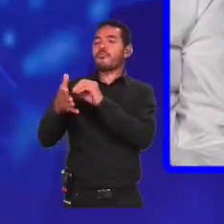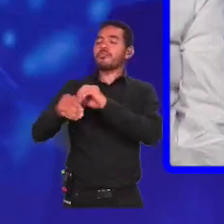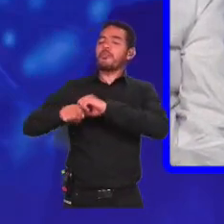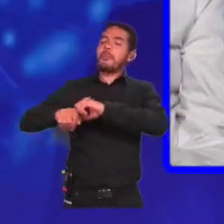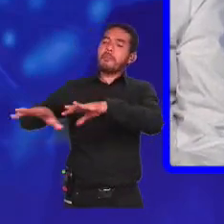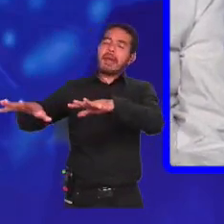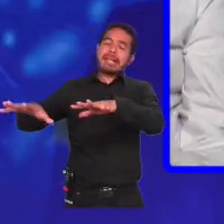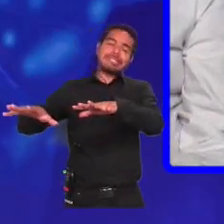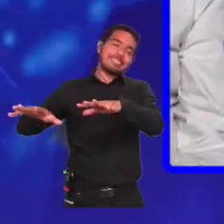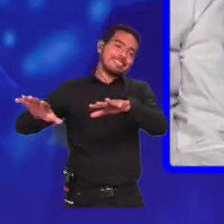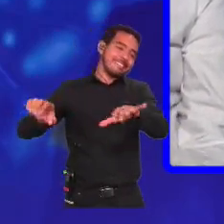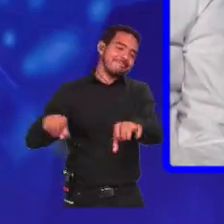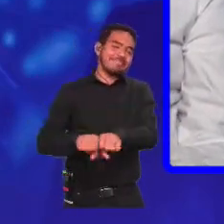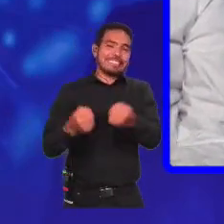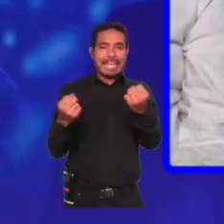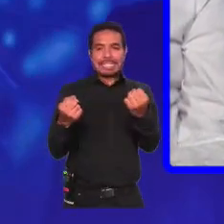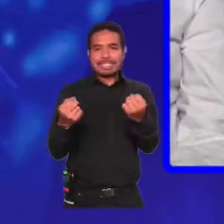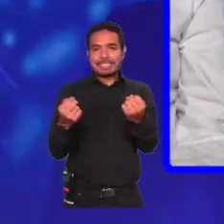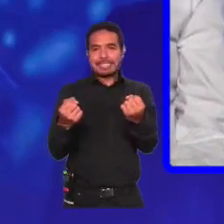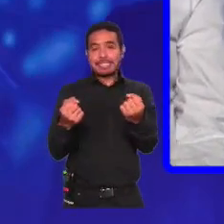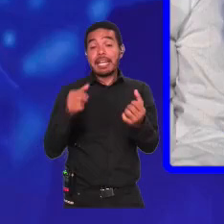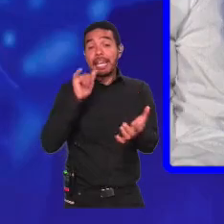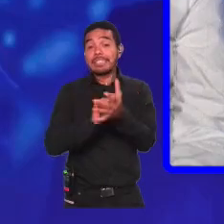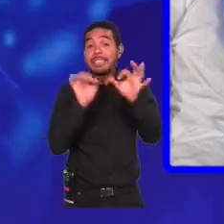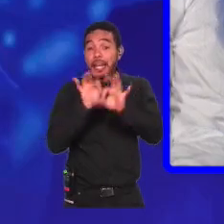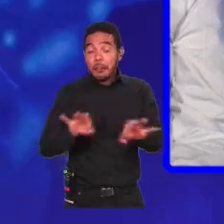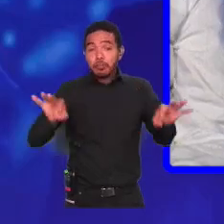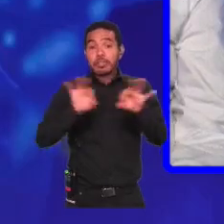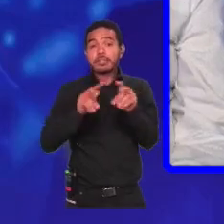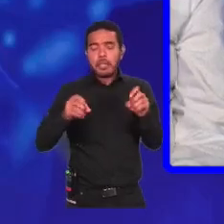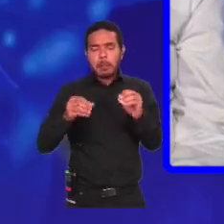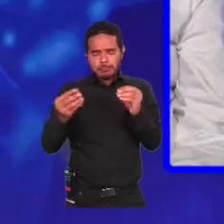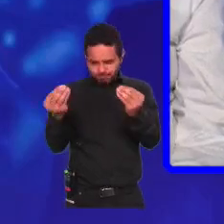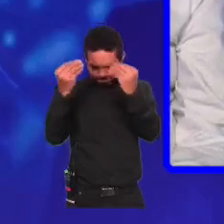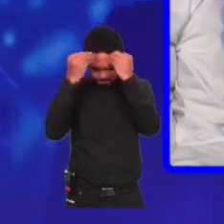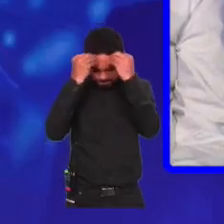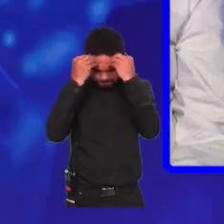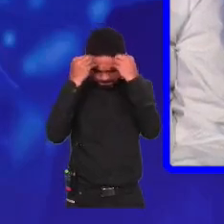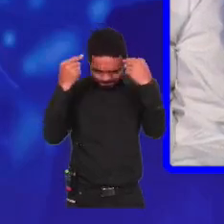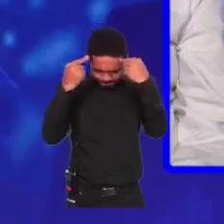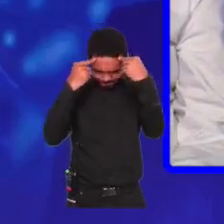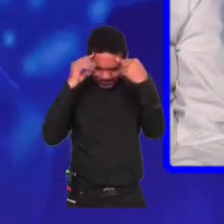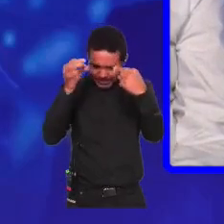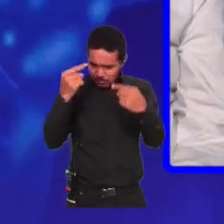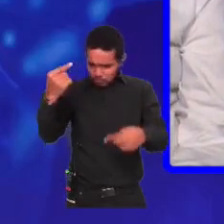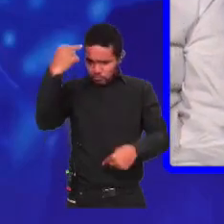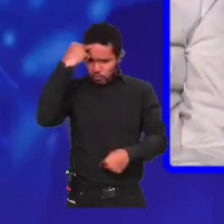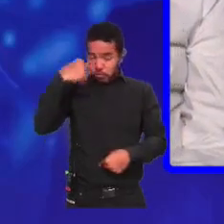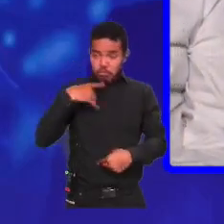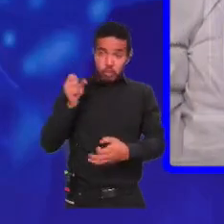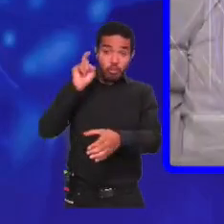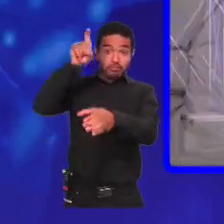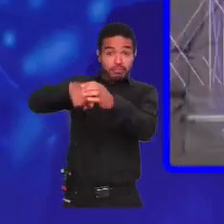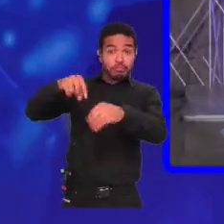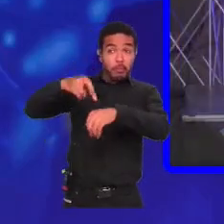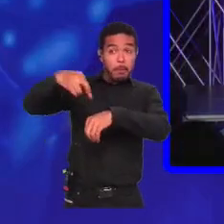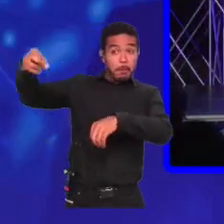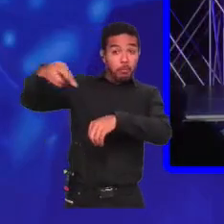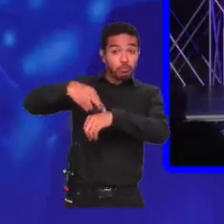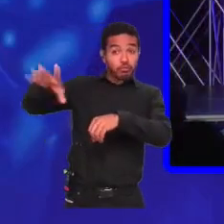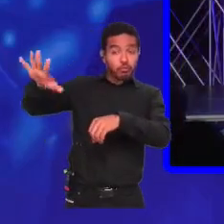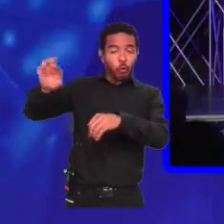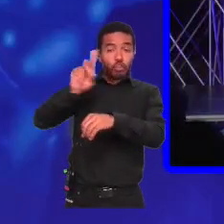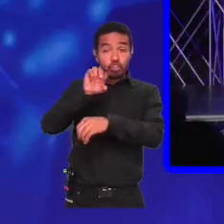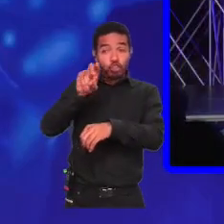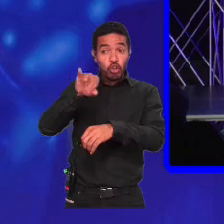would say information security should be on your mind when you're thinking about presenting yourselves as a partner to Sony. And what I would like to